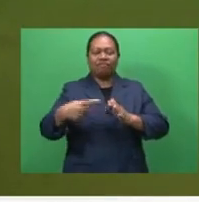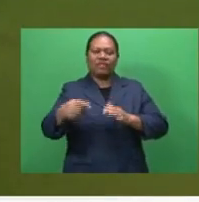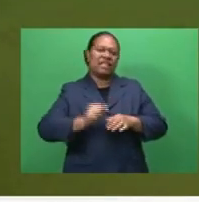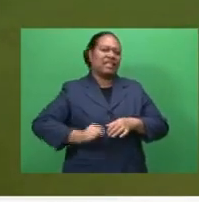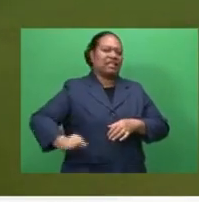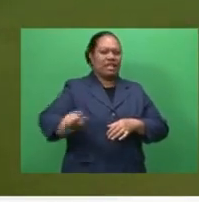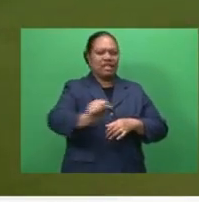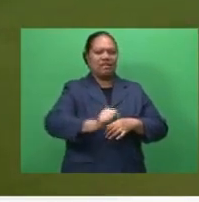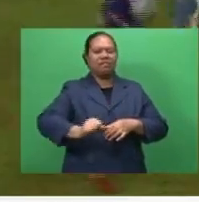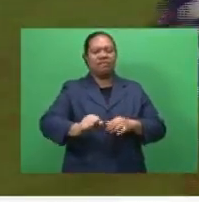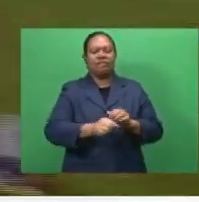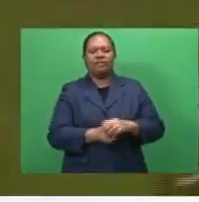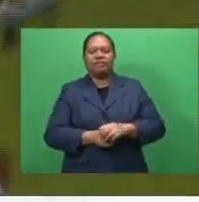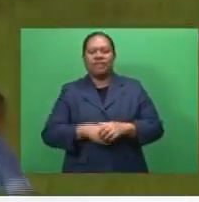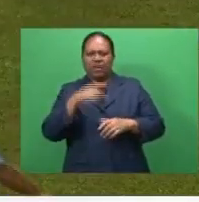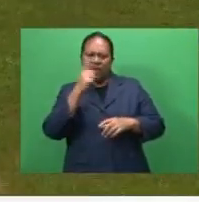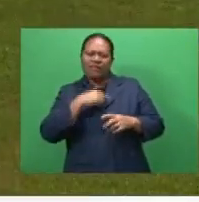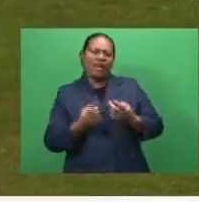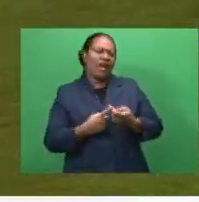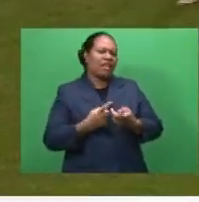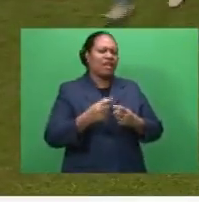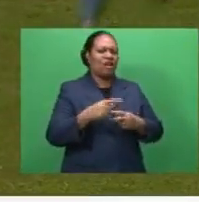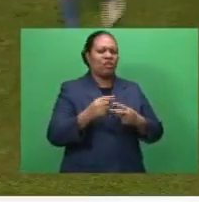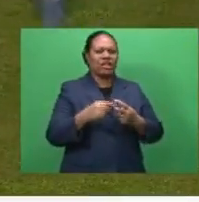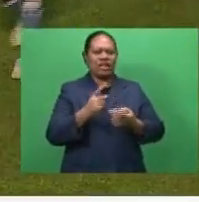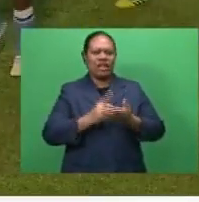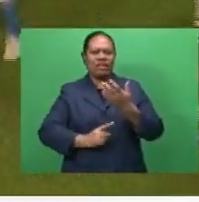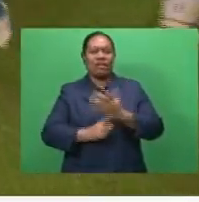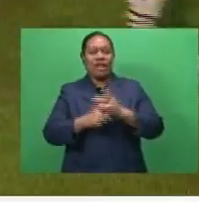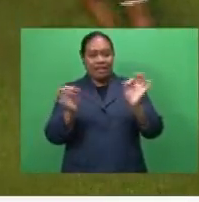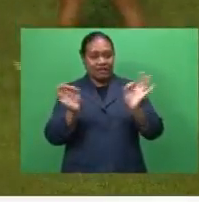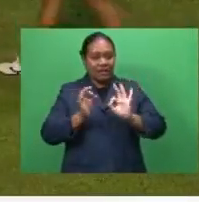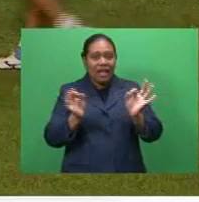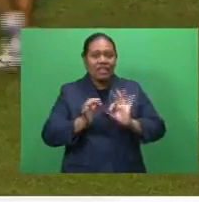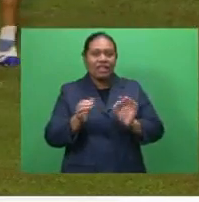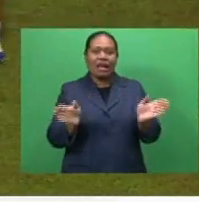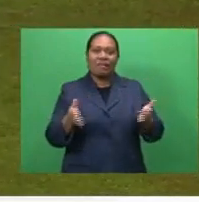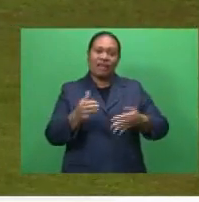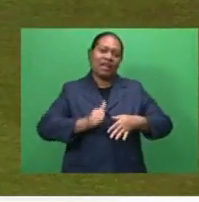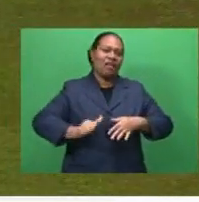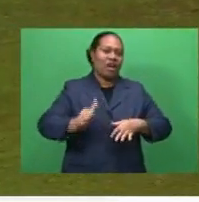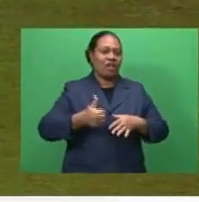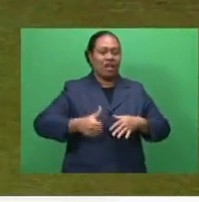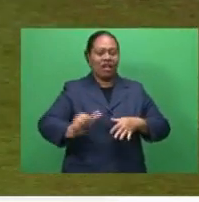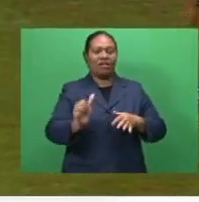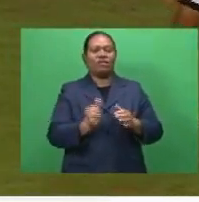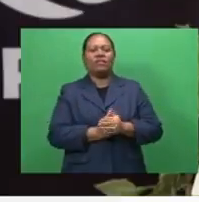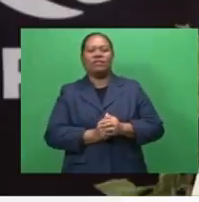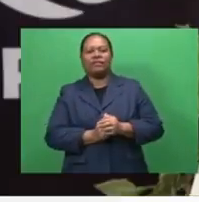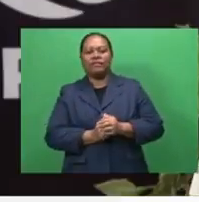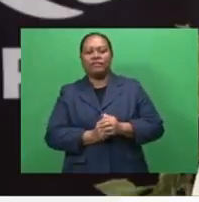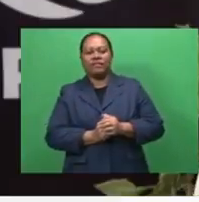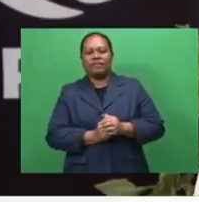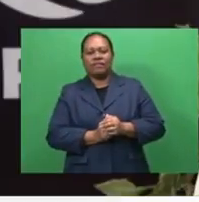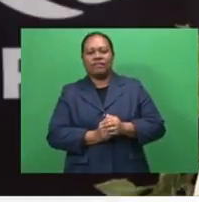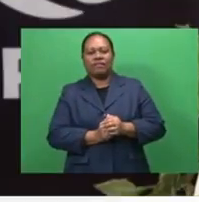stadiums. We're looking at options. If there is no crowd allowed, then